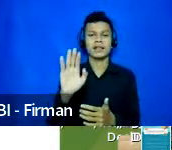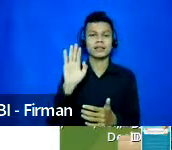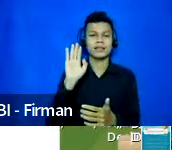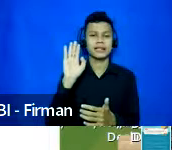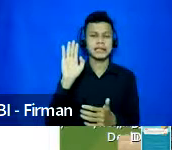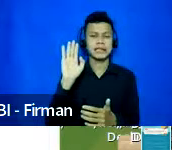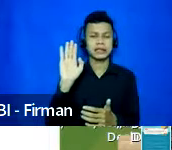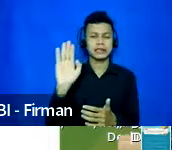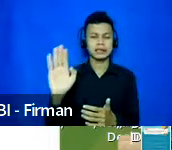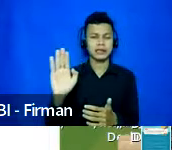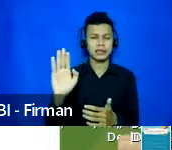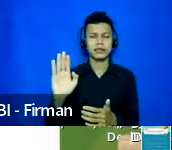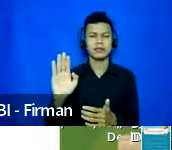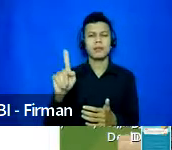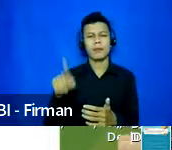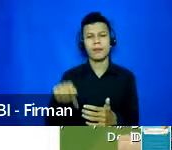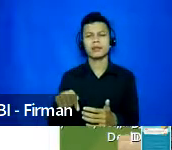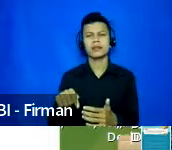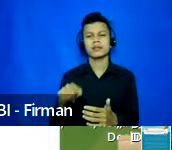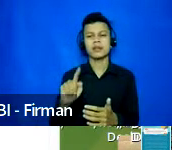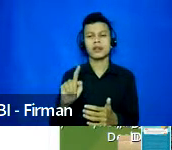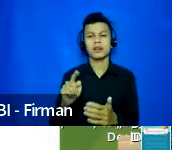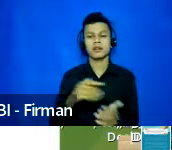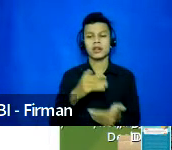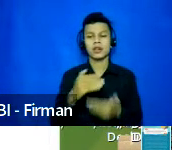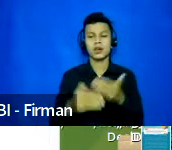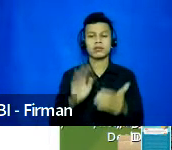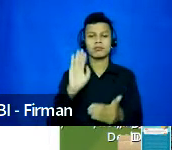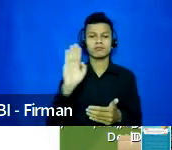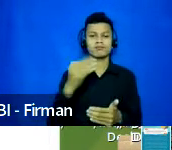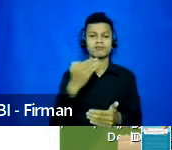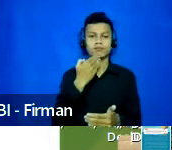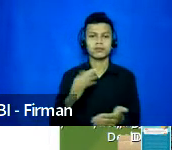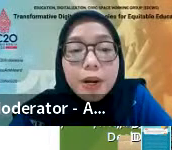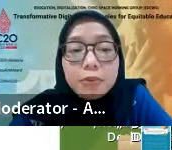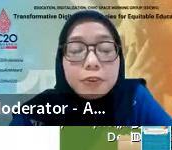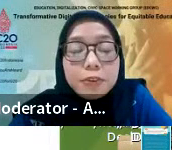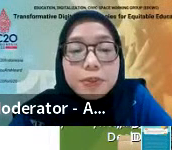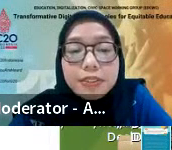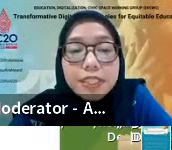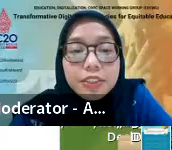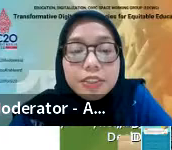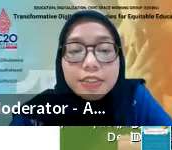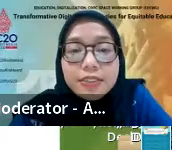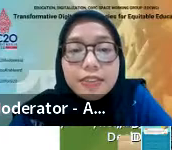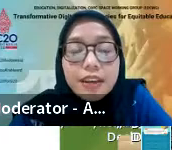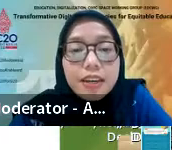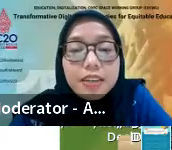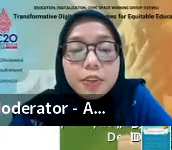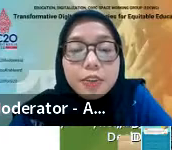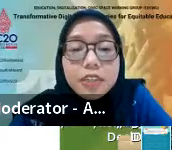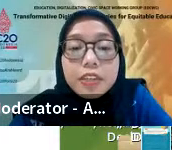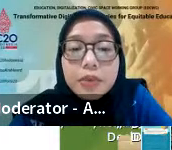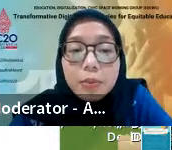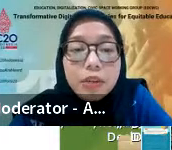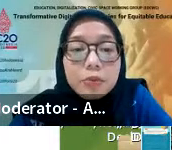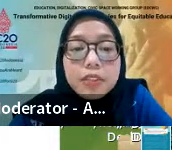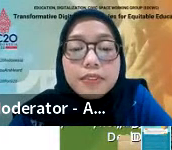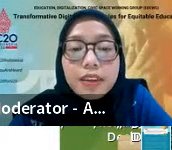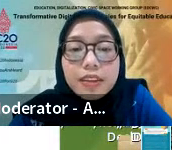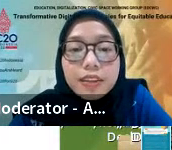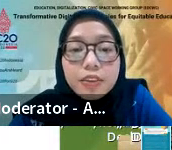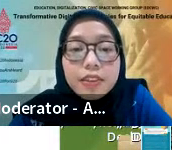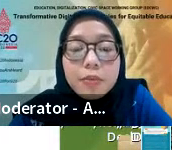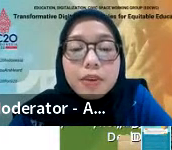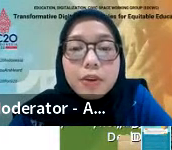my presentation. Thank you again for this opportunity. Thank you so much, Guru, for your powerful presentations. I couldn't agree more. I